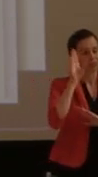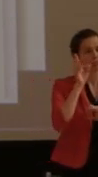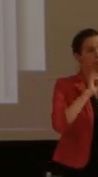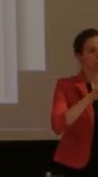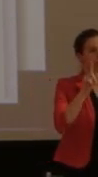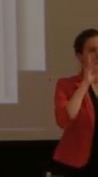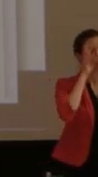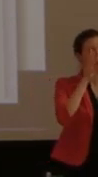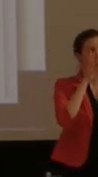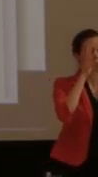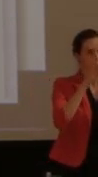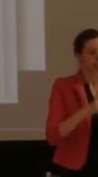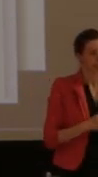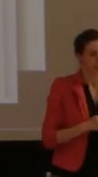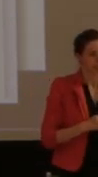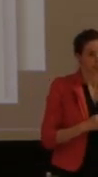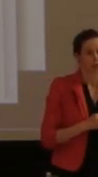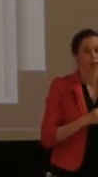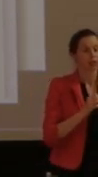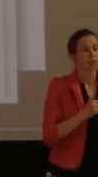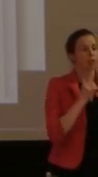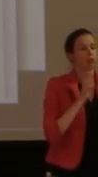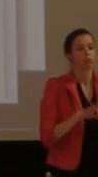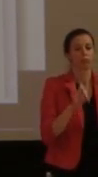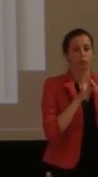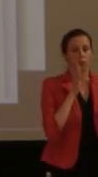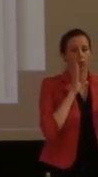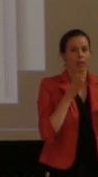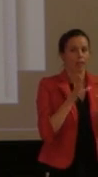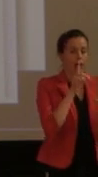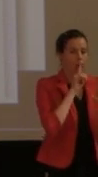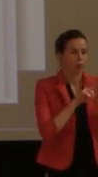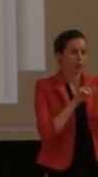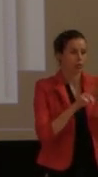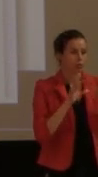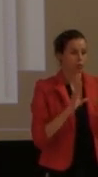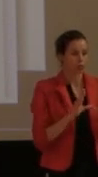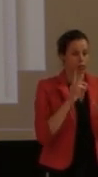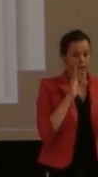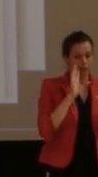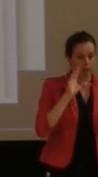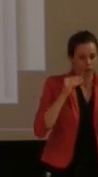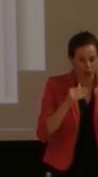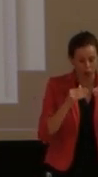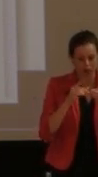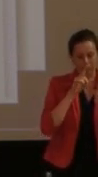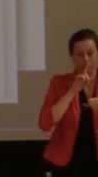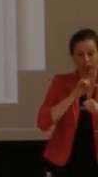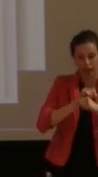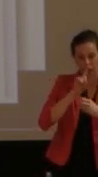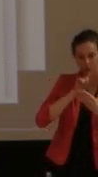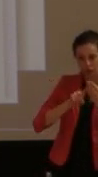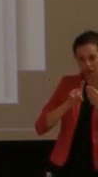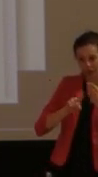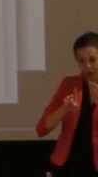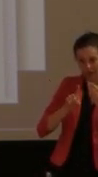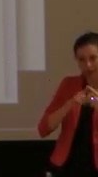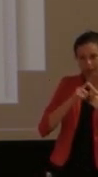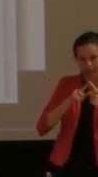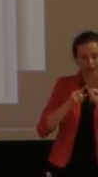innovation. Most importantly, it will allow researchers to focus on doing the actual research as opposed to building the